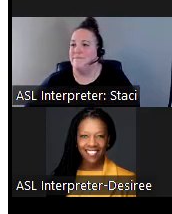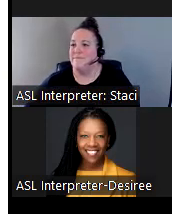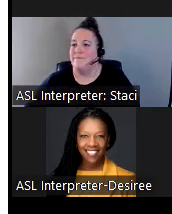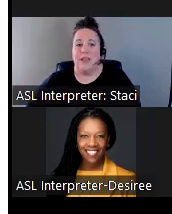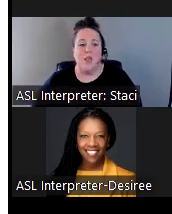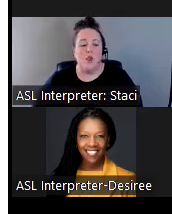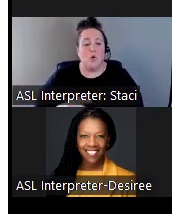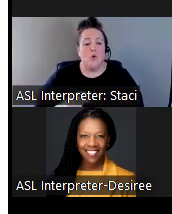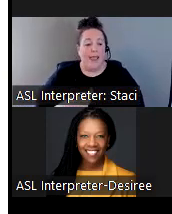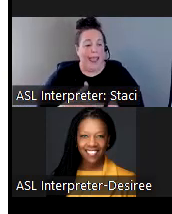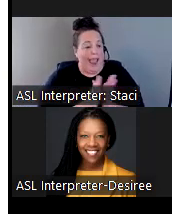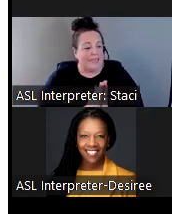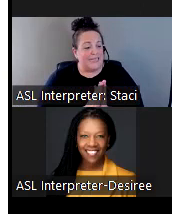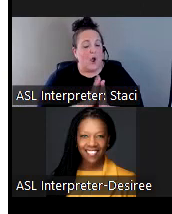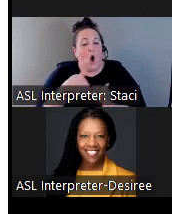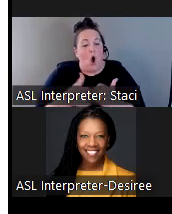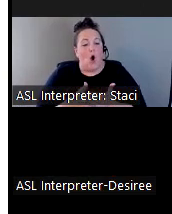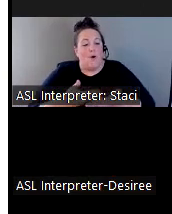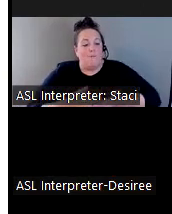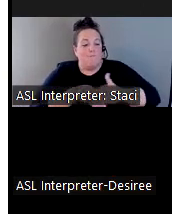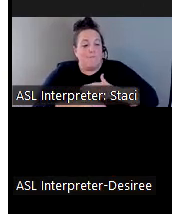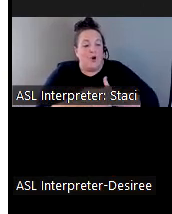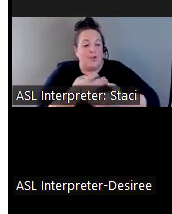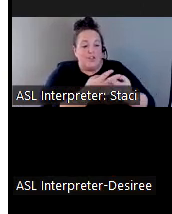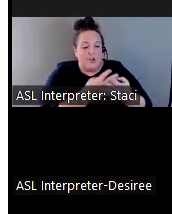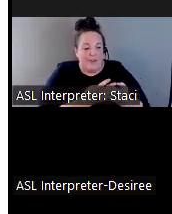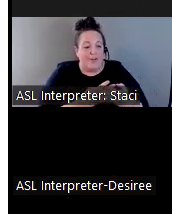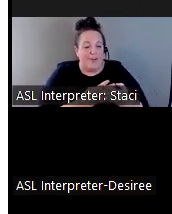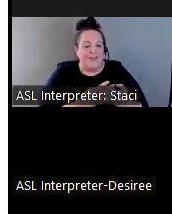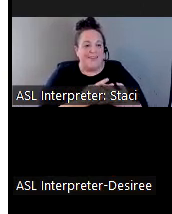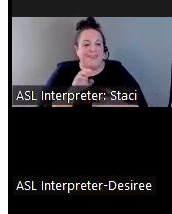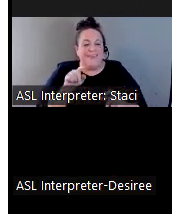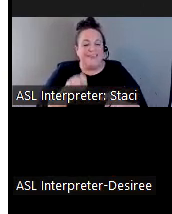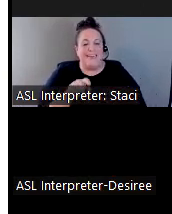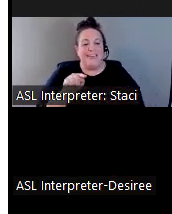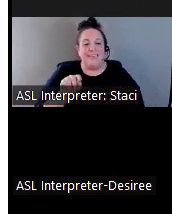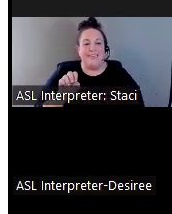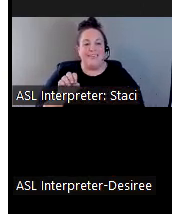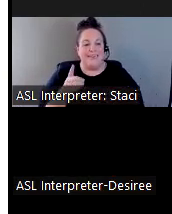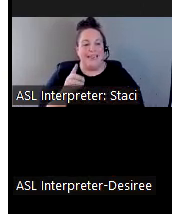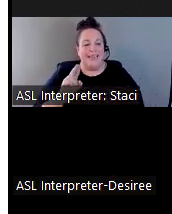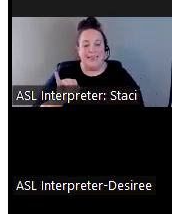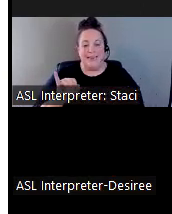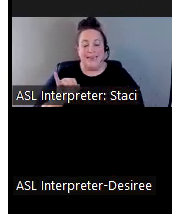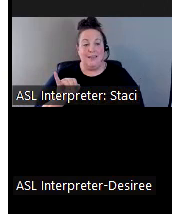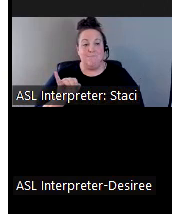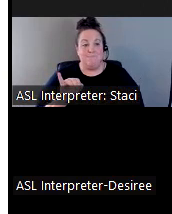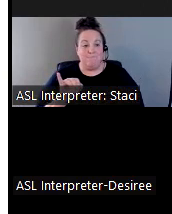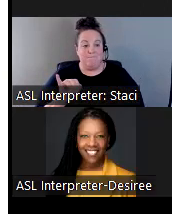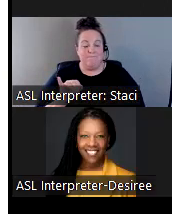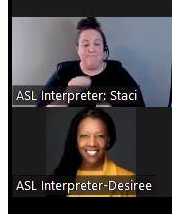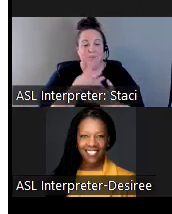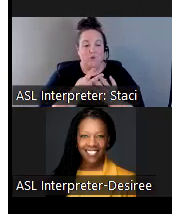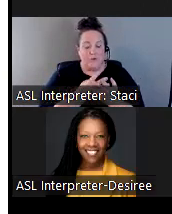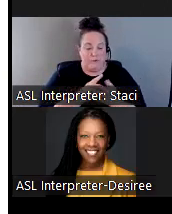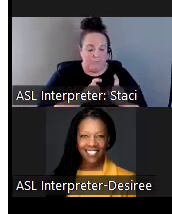screen provider. All birth screeners should have the Teddy brochure provided to their families. Even